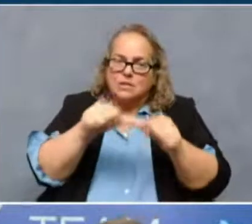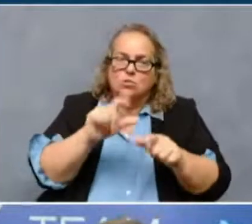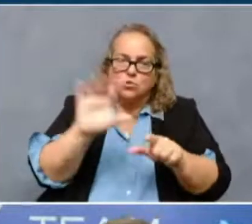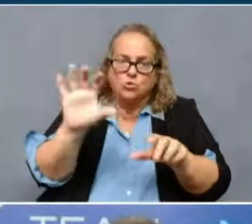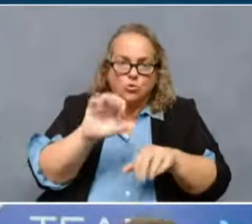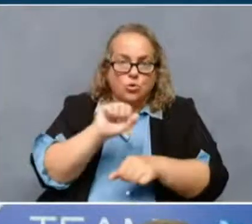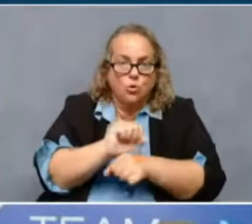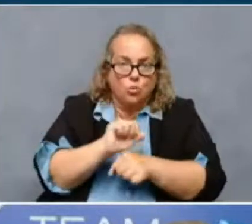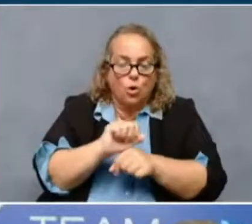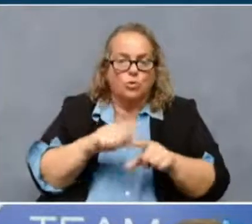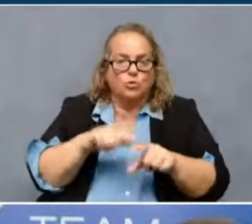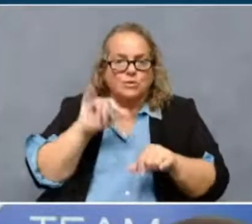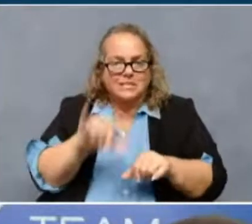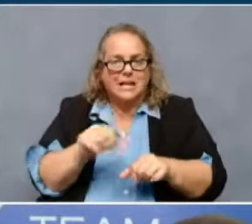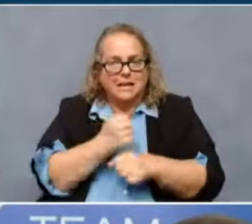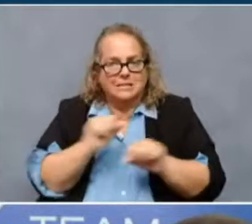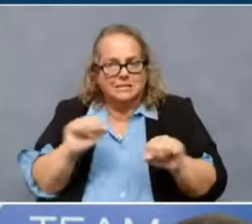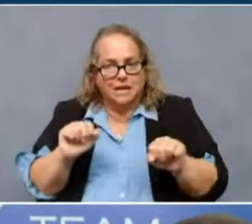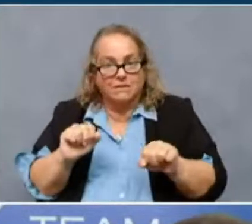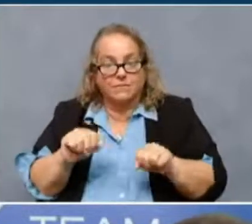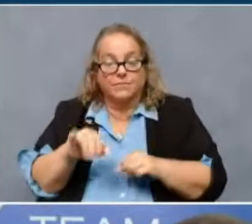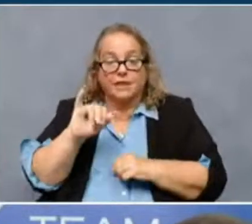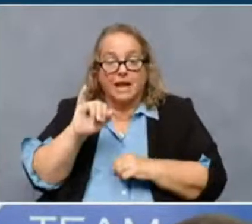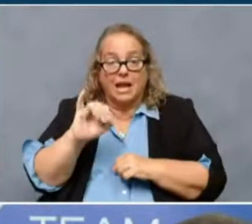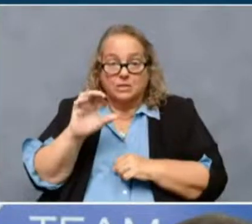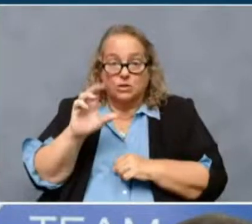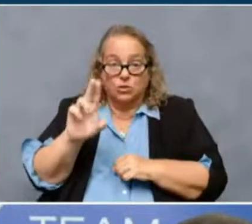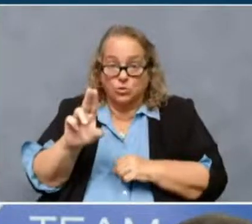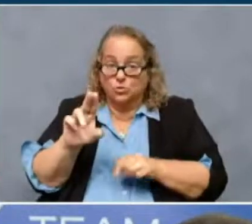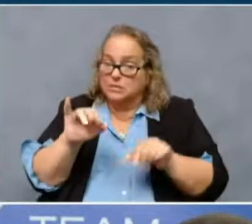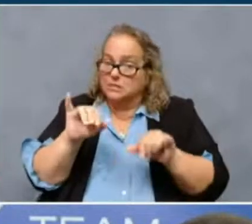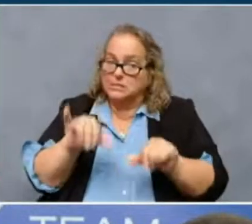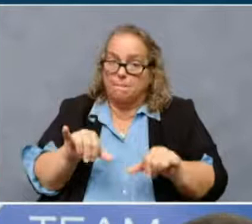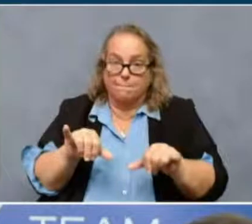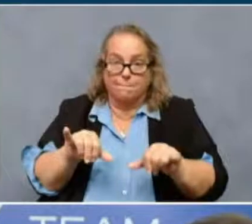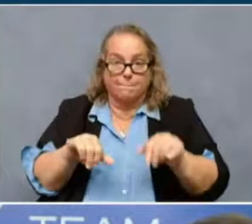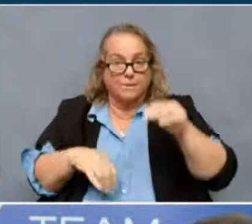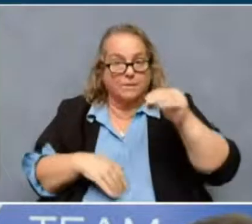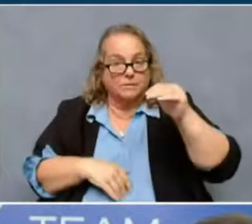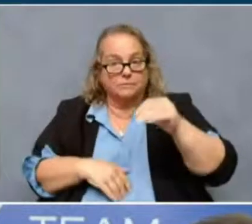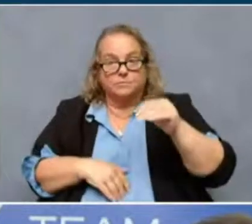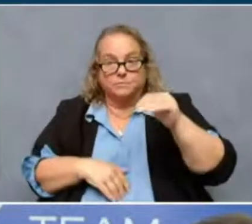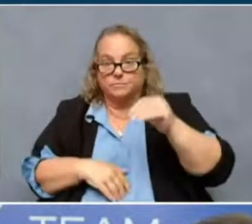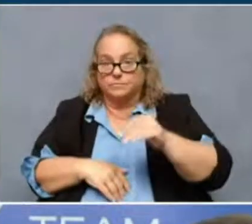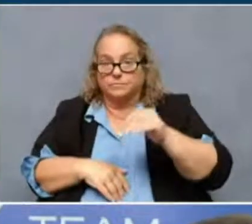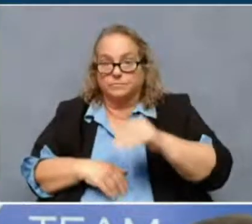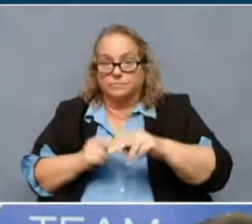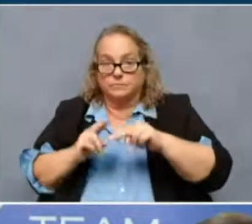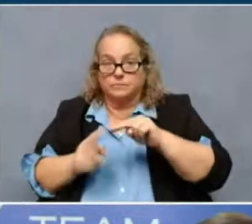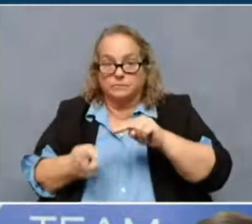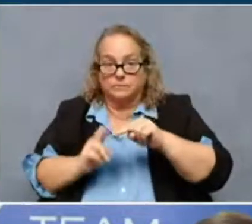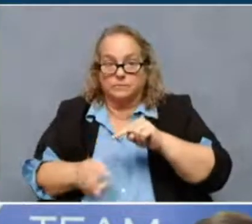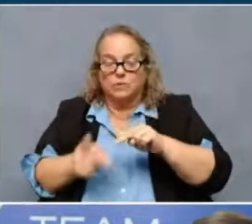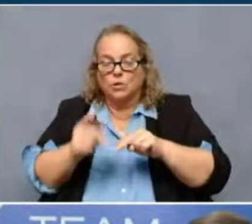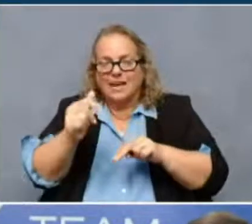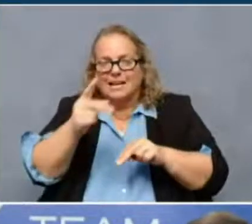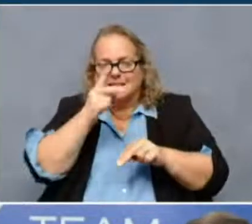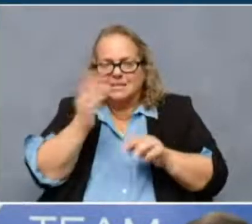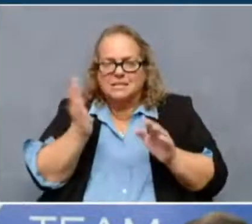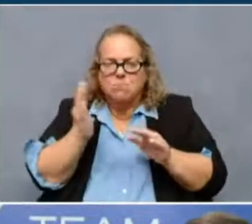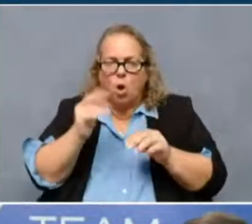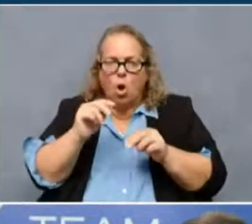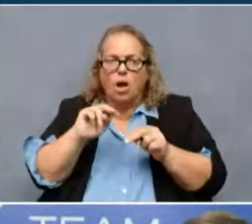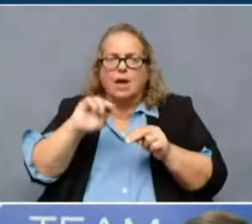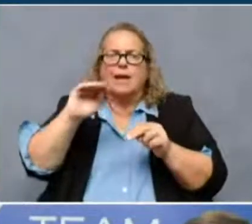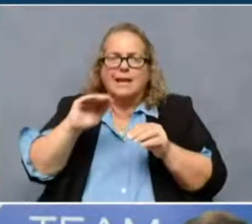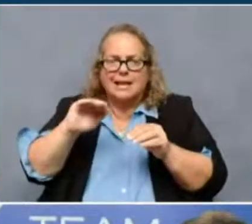safer place. ICUs, the same. Continue downward projection. Now, what you'll see here is there can be small ticks up and down.